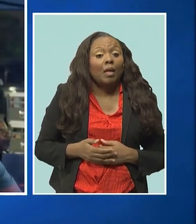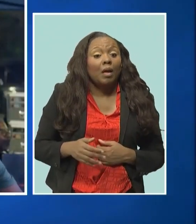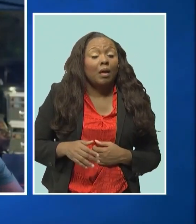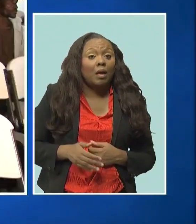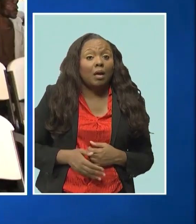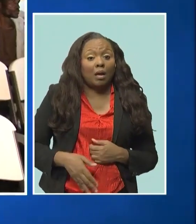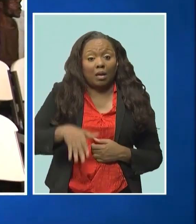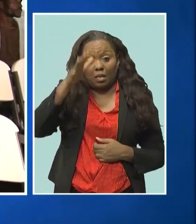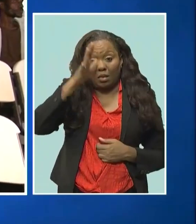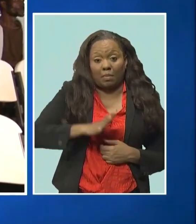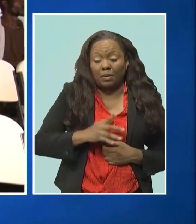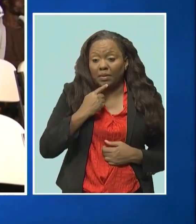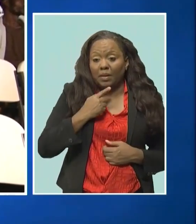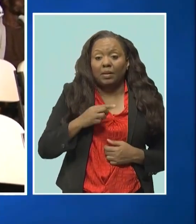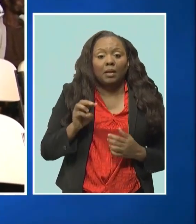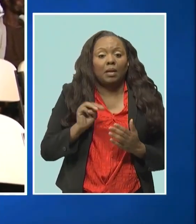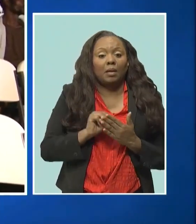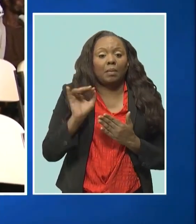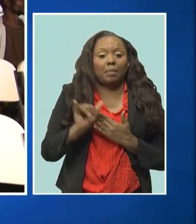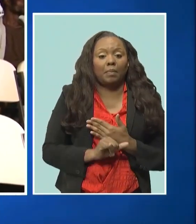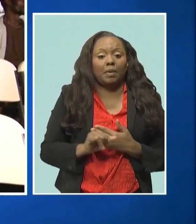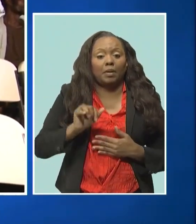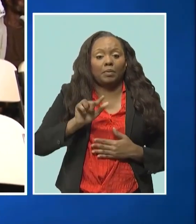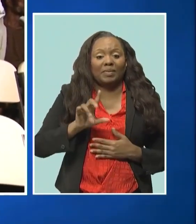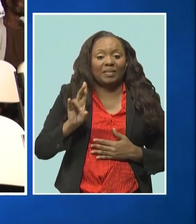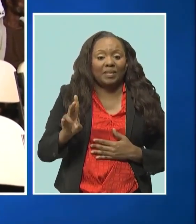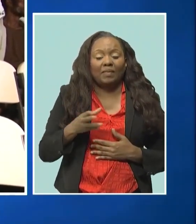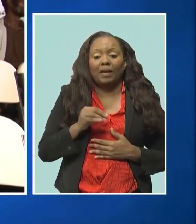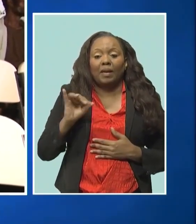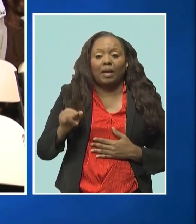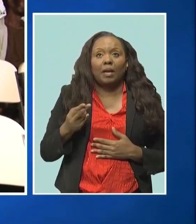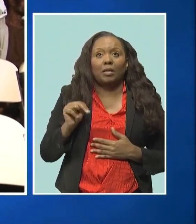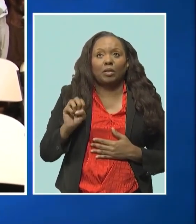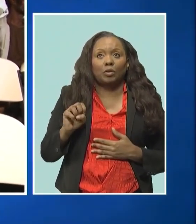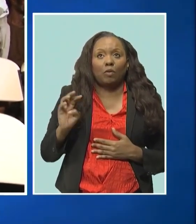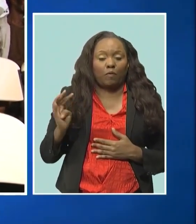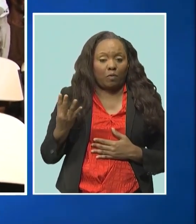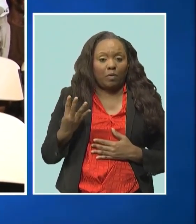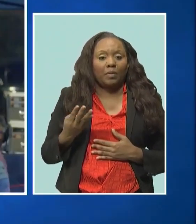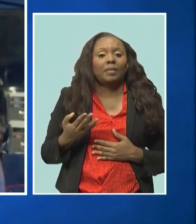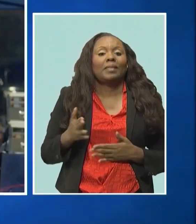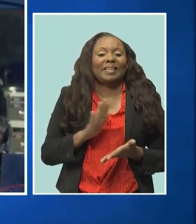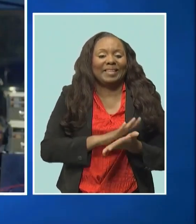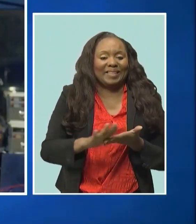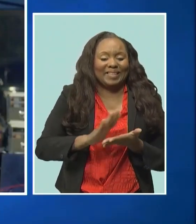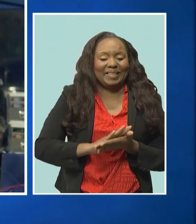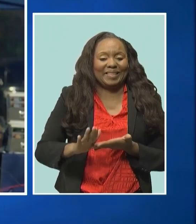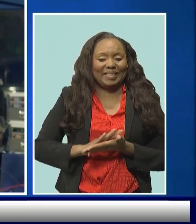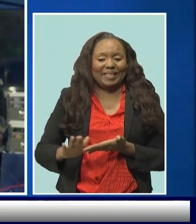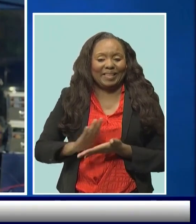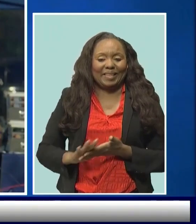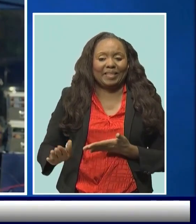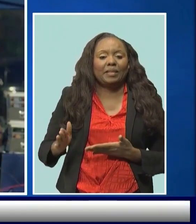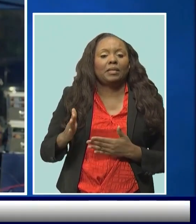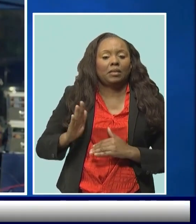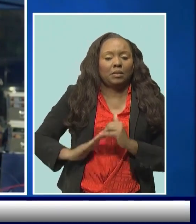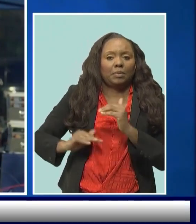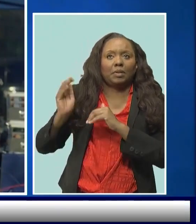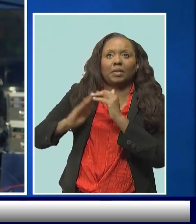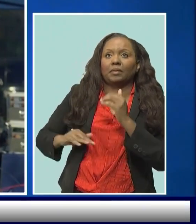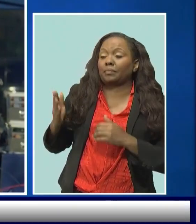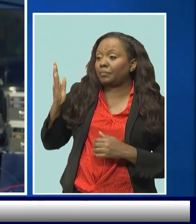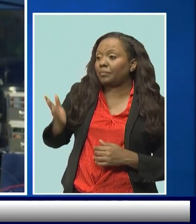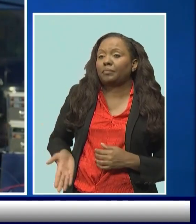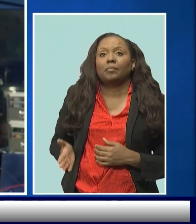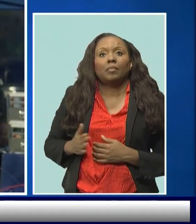Hill that on May 27th and June 4th, there was some cleaning. We dealt with the prefab unit. We would have had a report